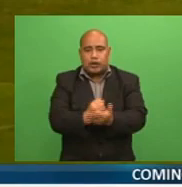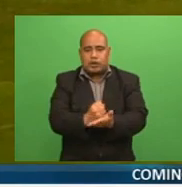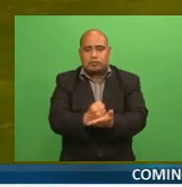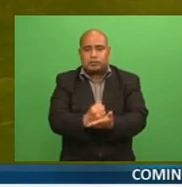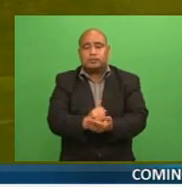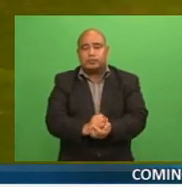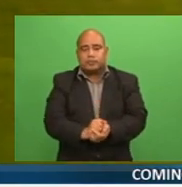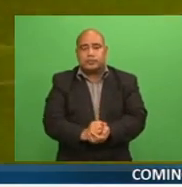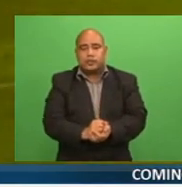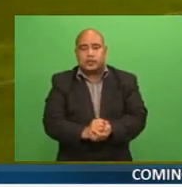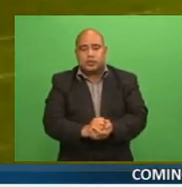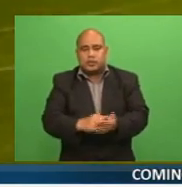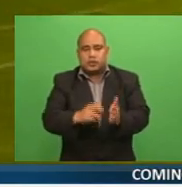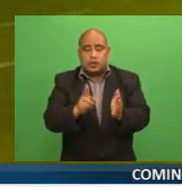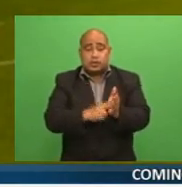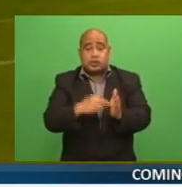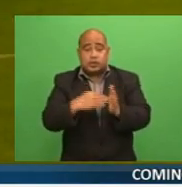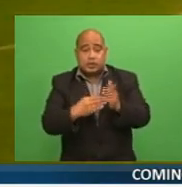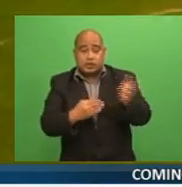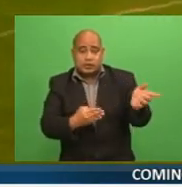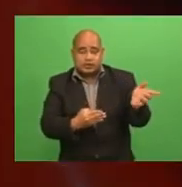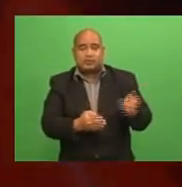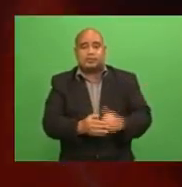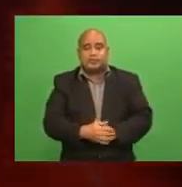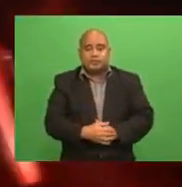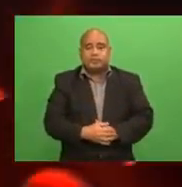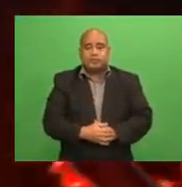Black. This and more in sports after the break.